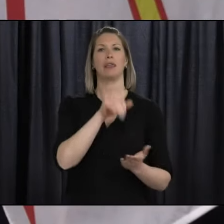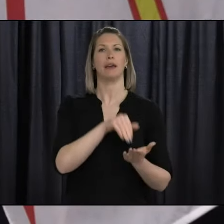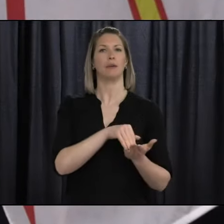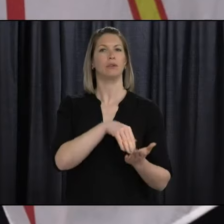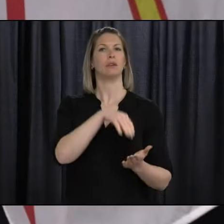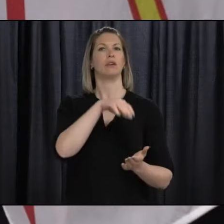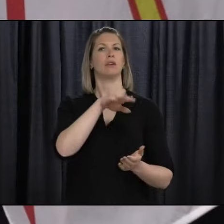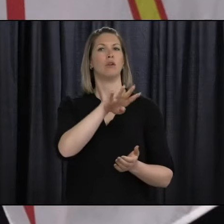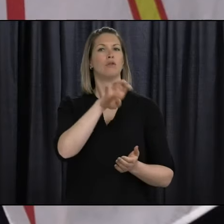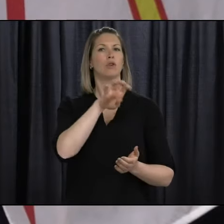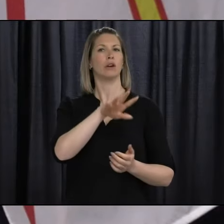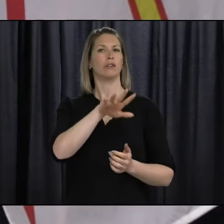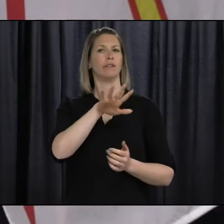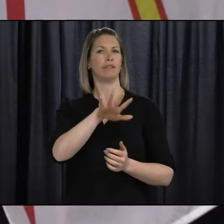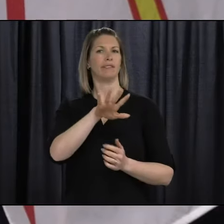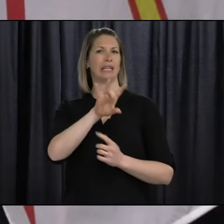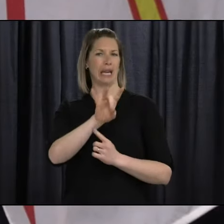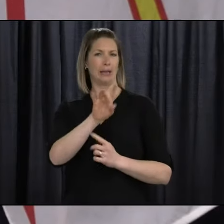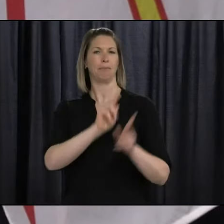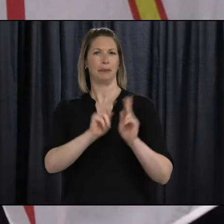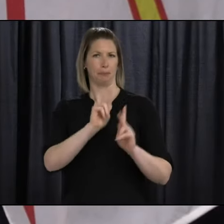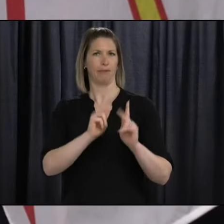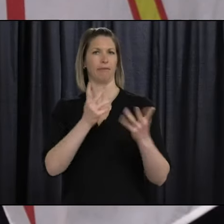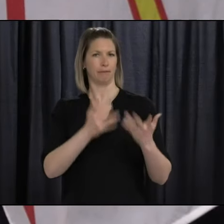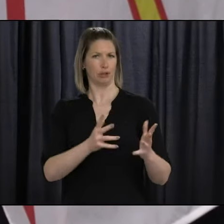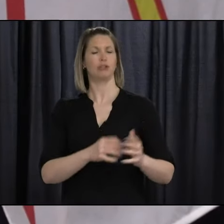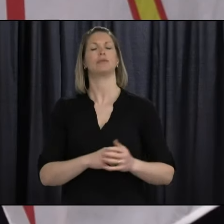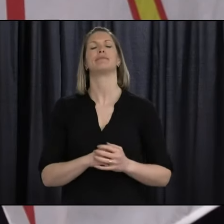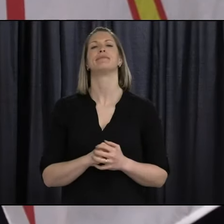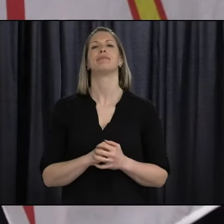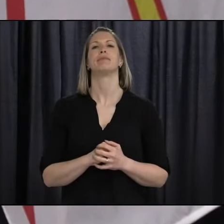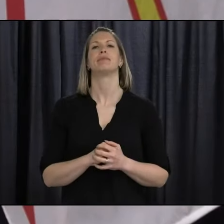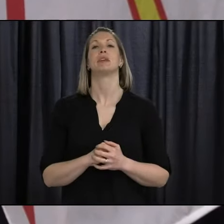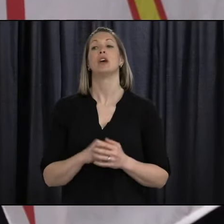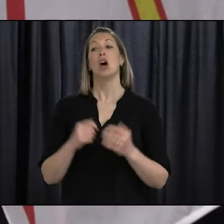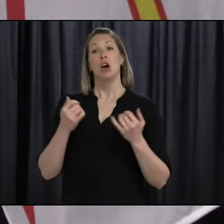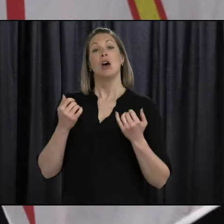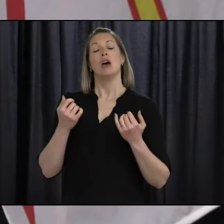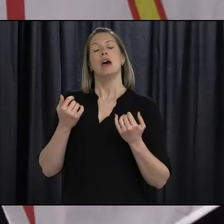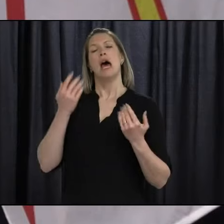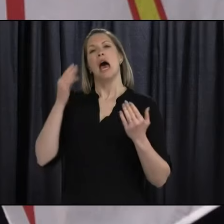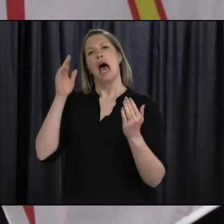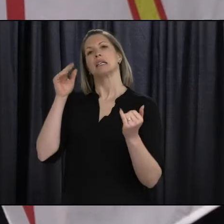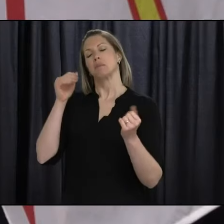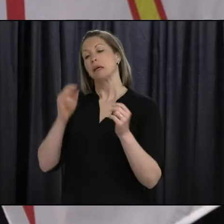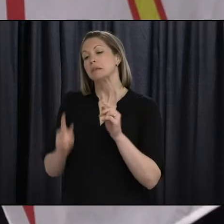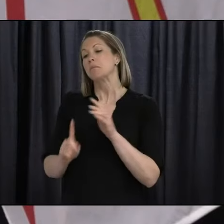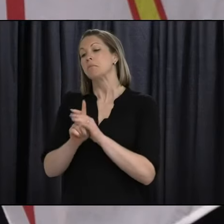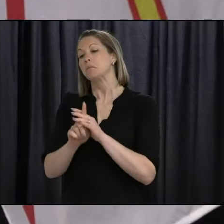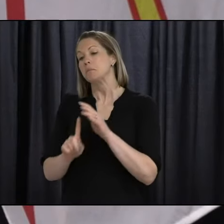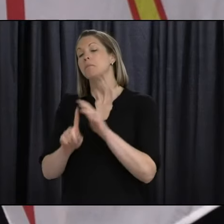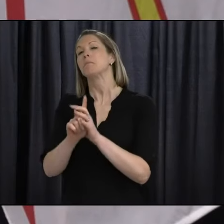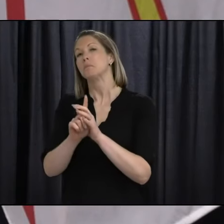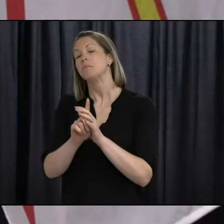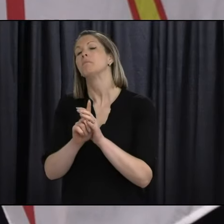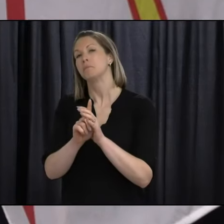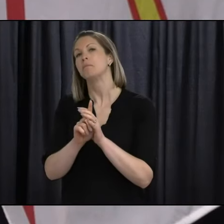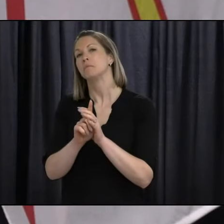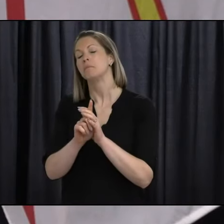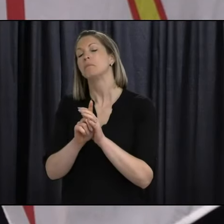the number of new cases is not unexpected, especially as we begin to gradually lift some of the public health measures we've had in place for a while.